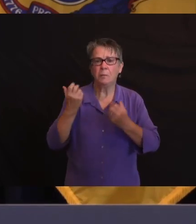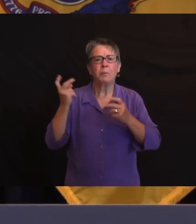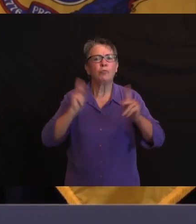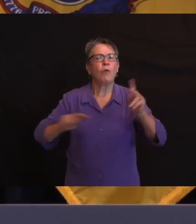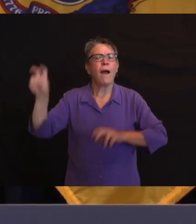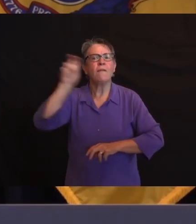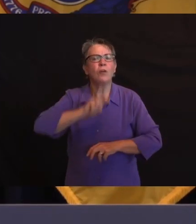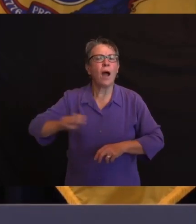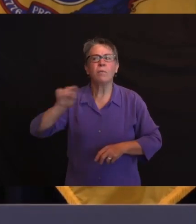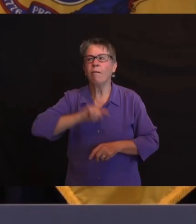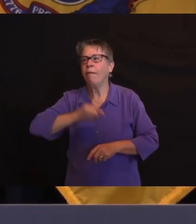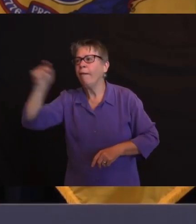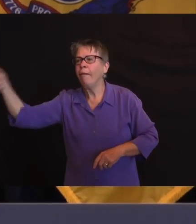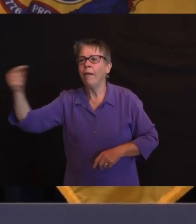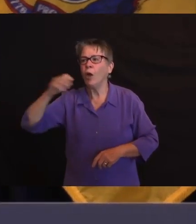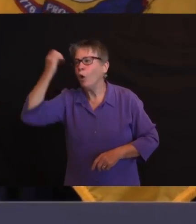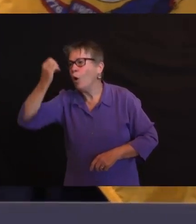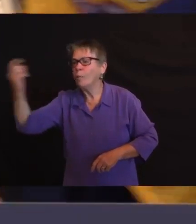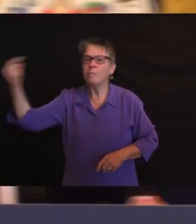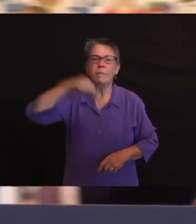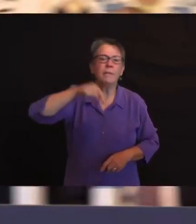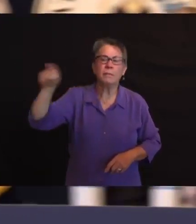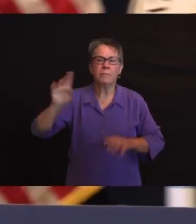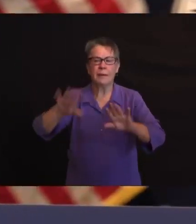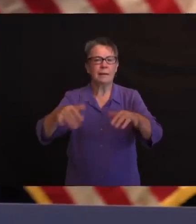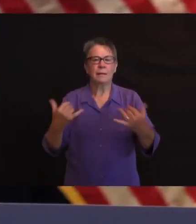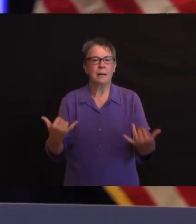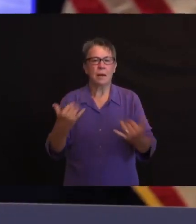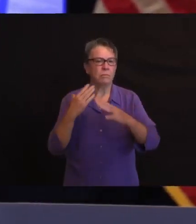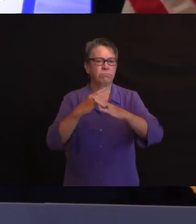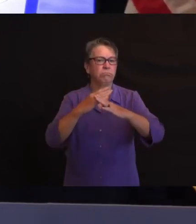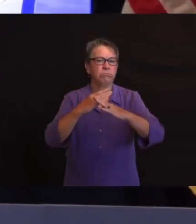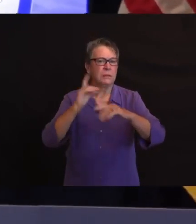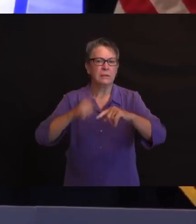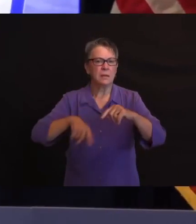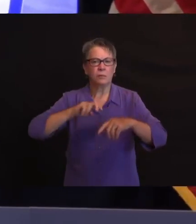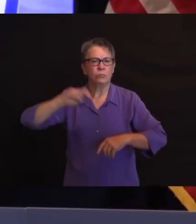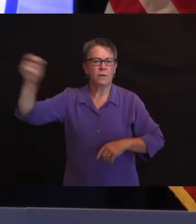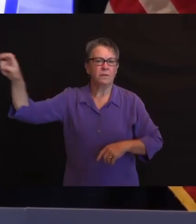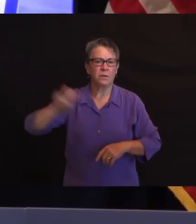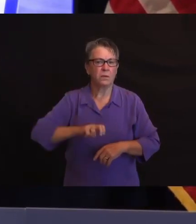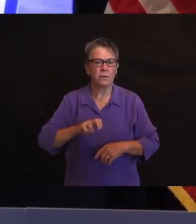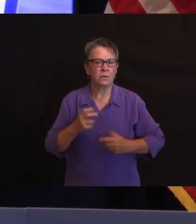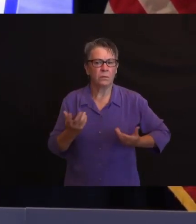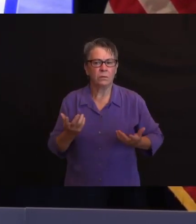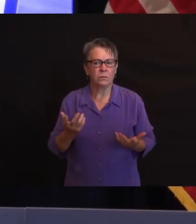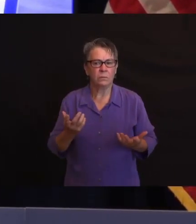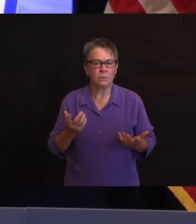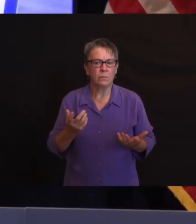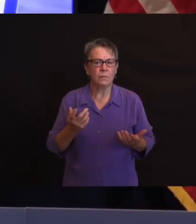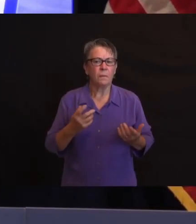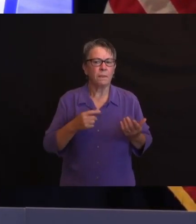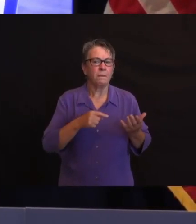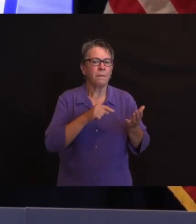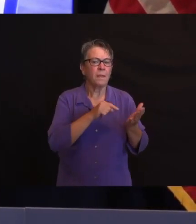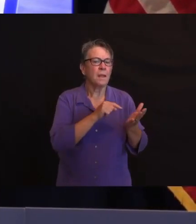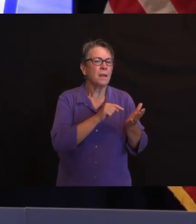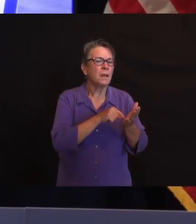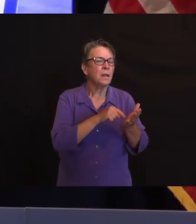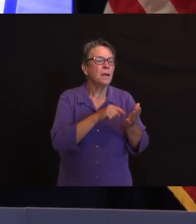at international international trends. We look at international trends along with national trends on a daily basis. So we keep an eye on it. We think